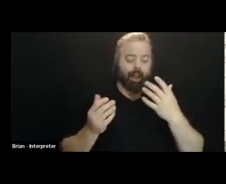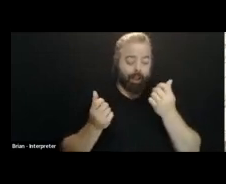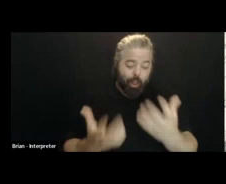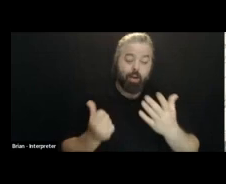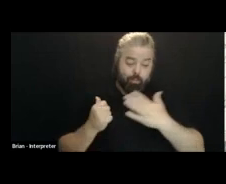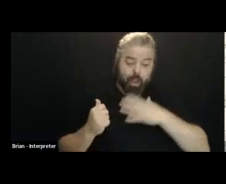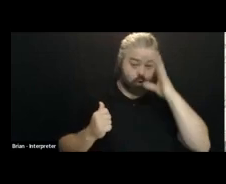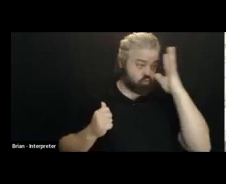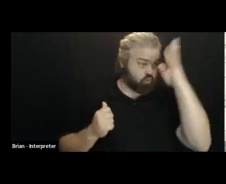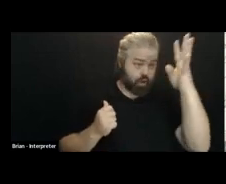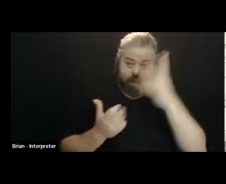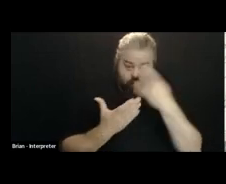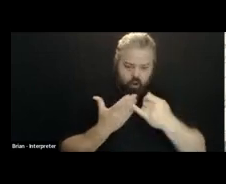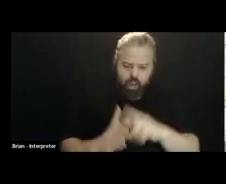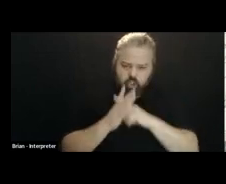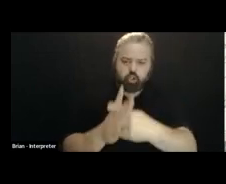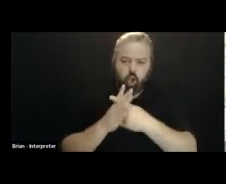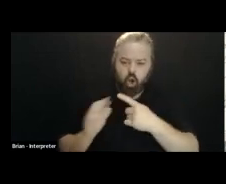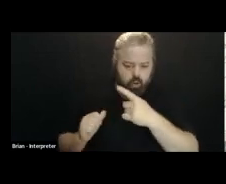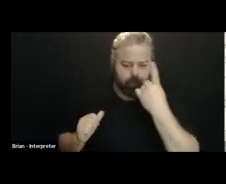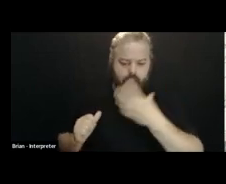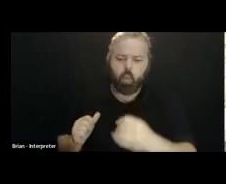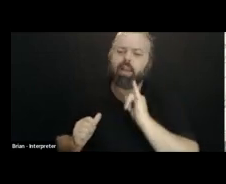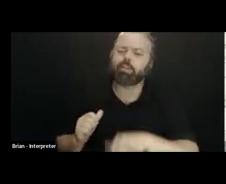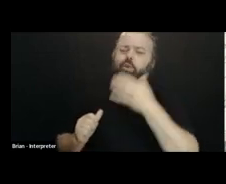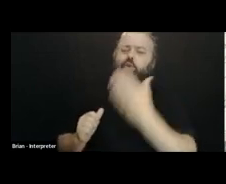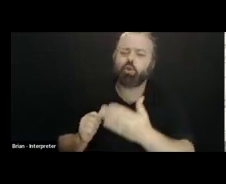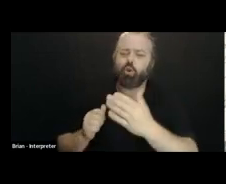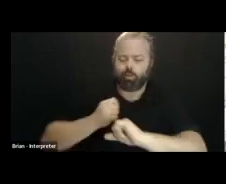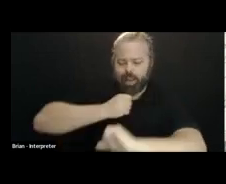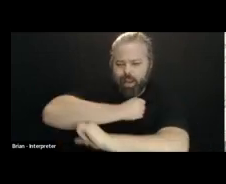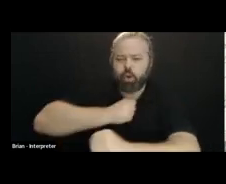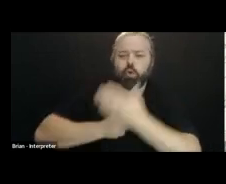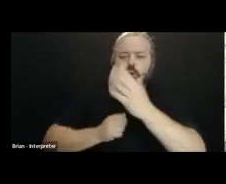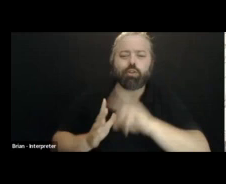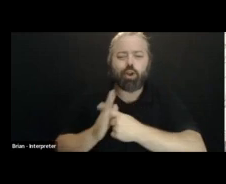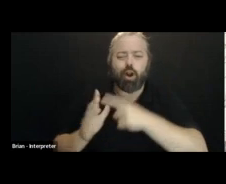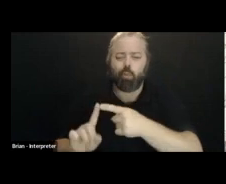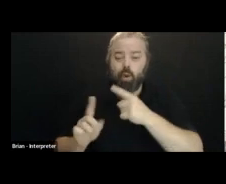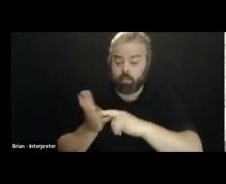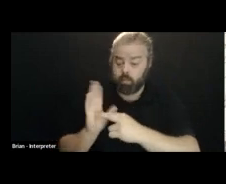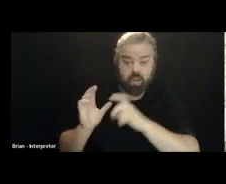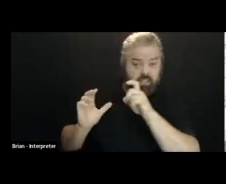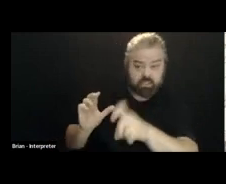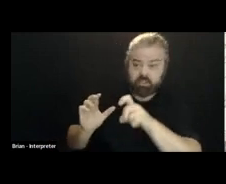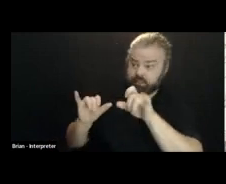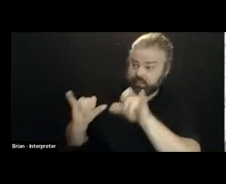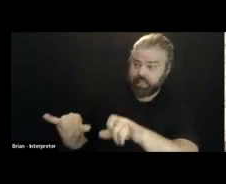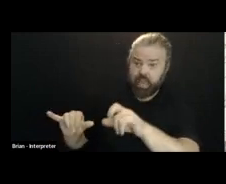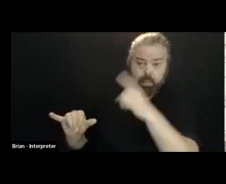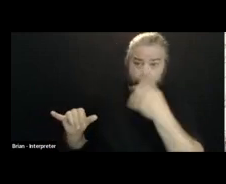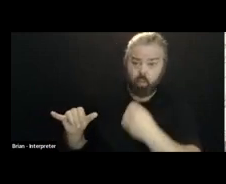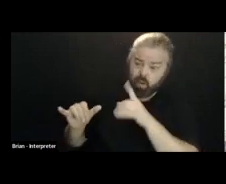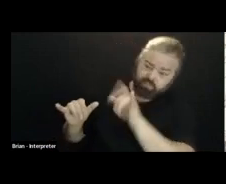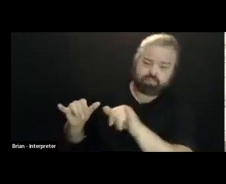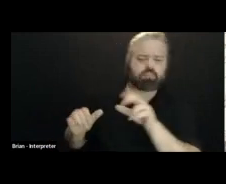white. That is sort of a good foundation, but it does not have to stay there. I enjoy